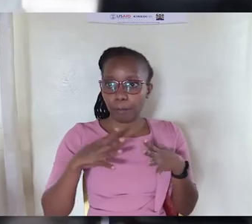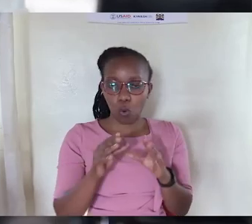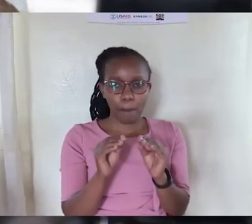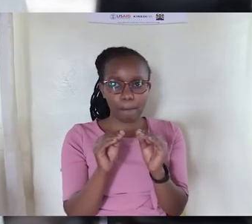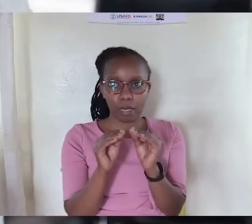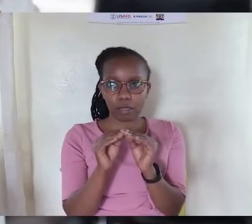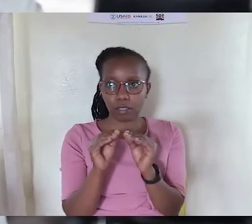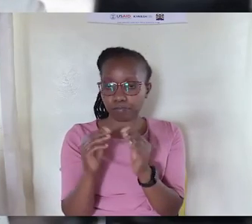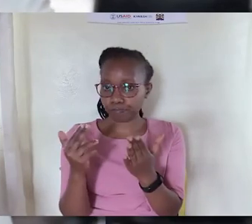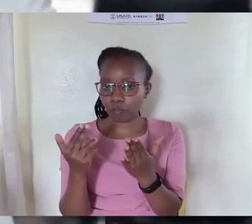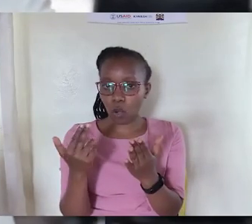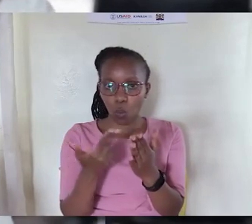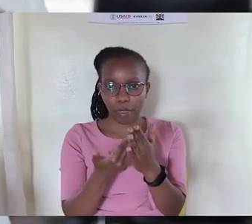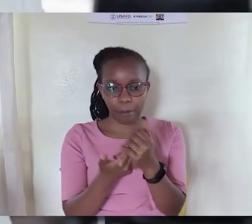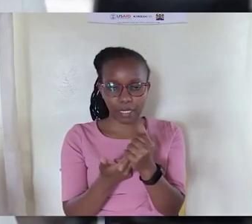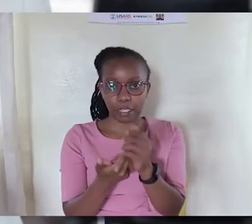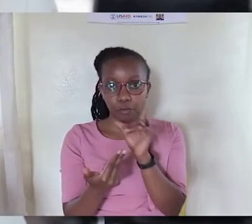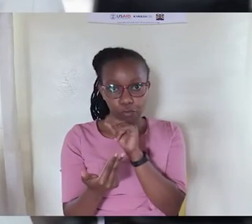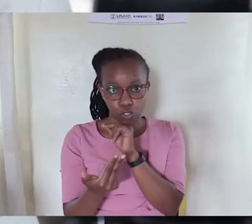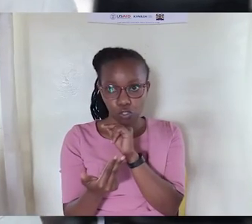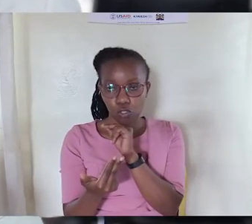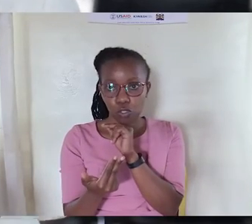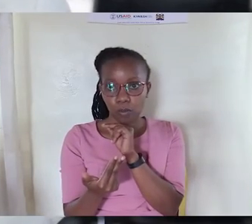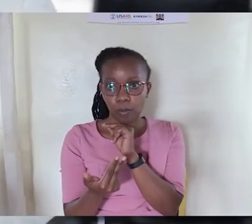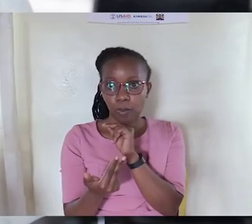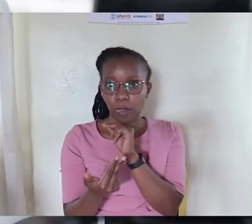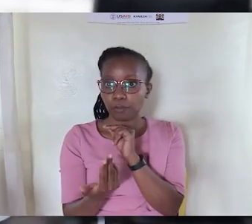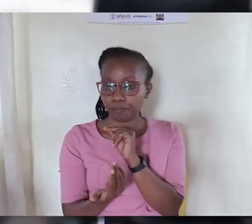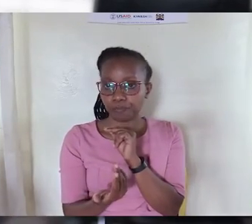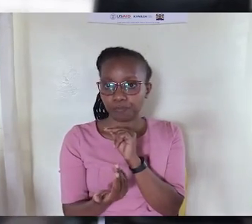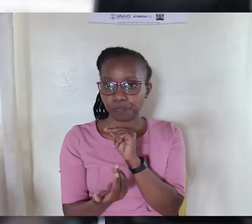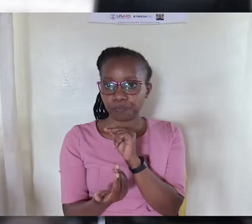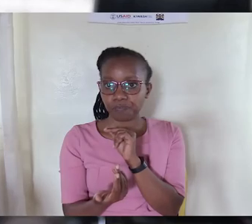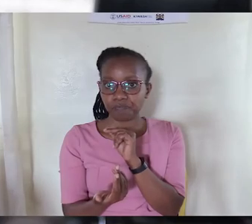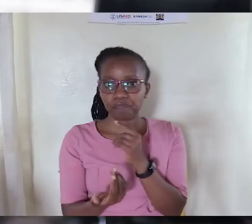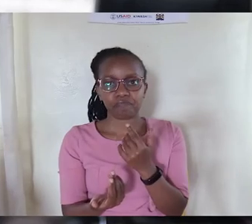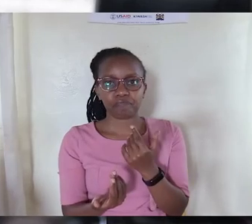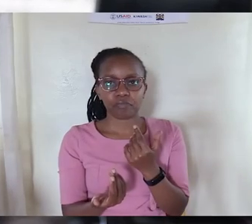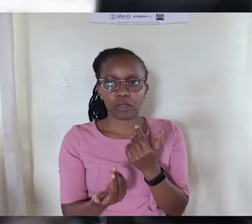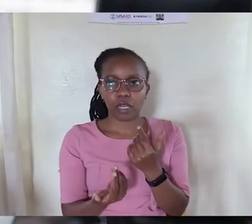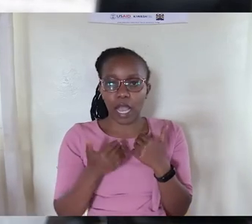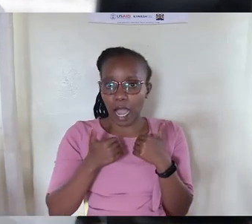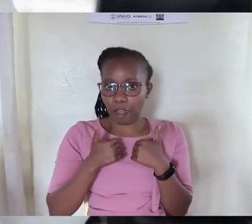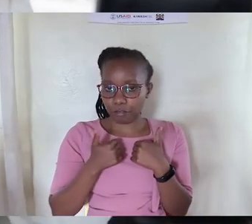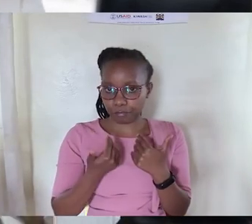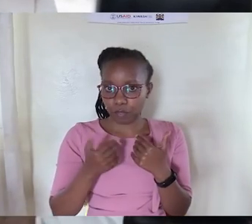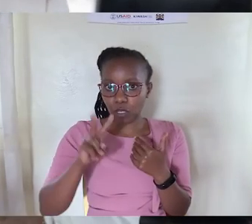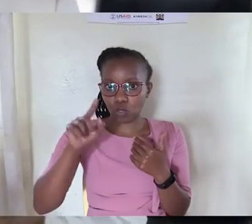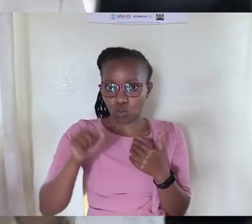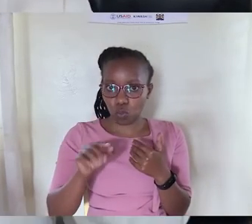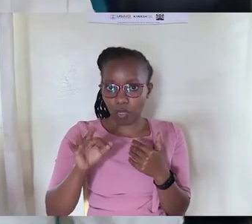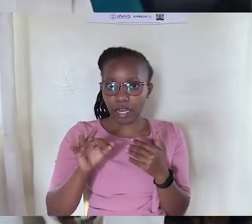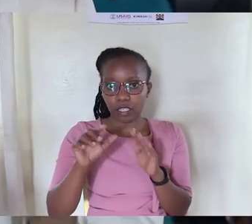critical stakeholders, and we have the enforcement of two-third gender